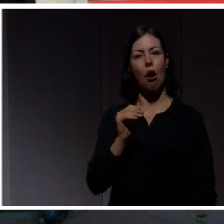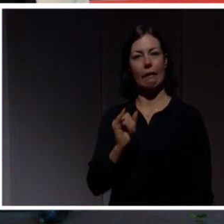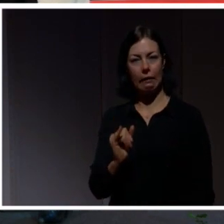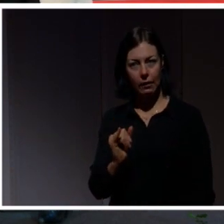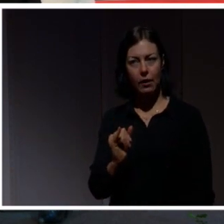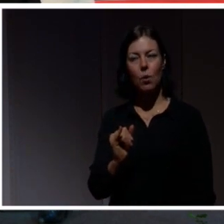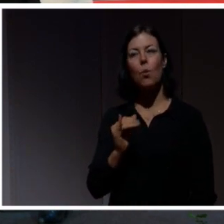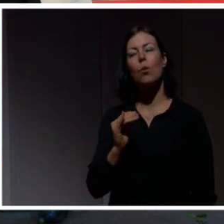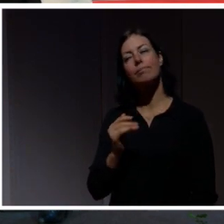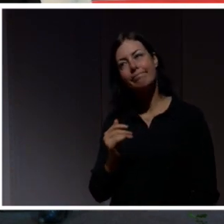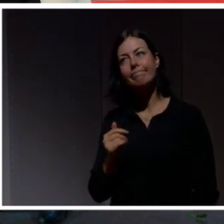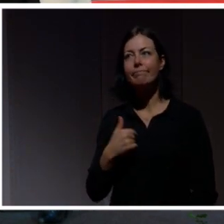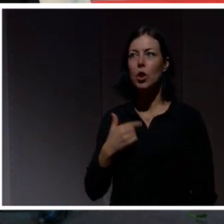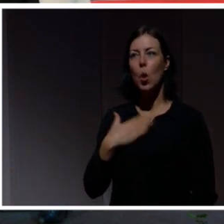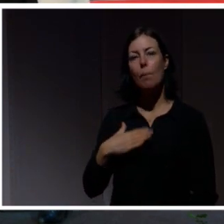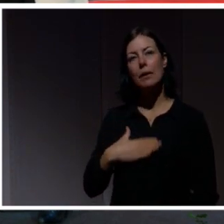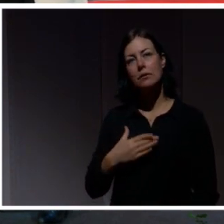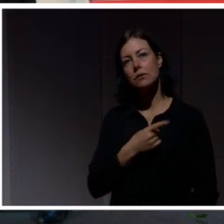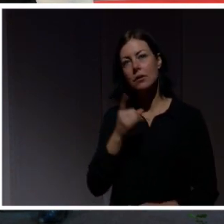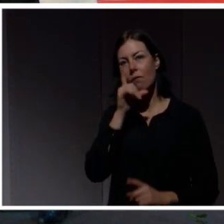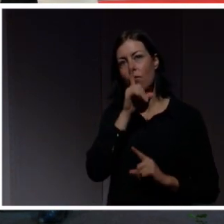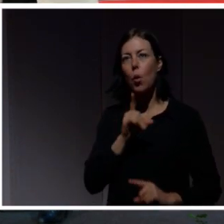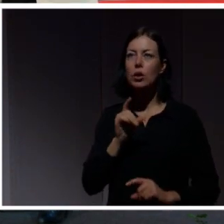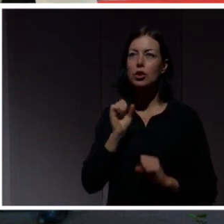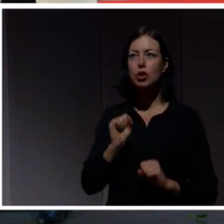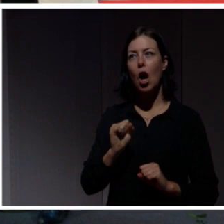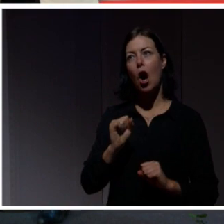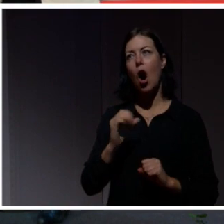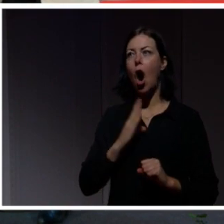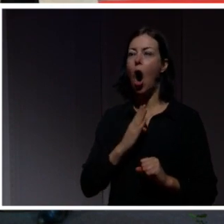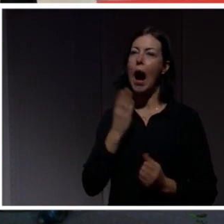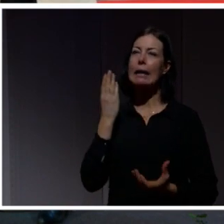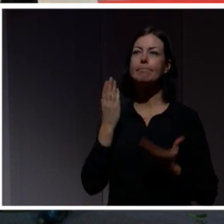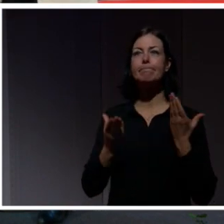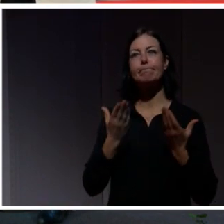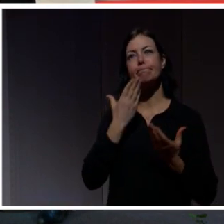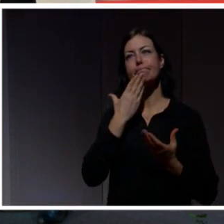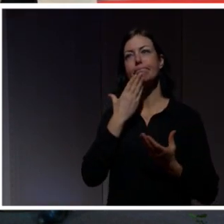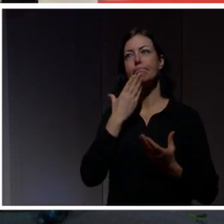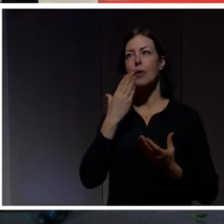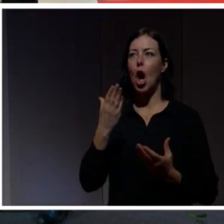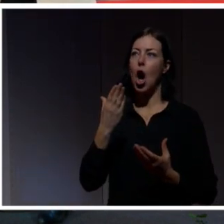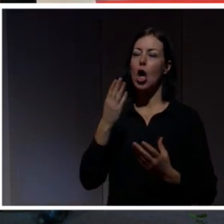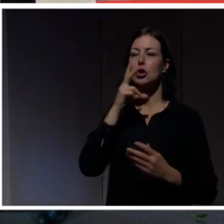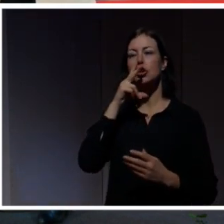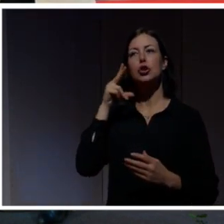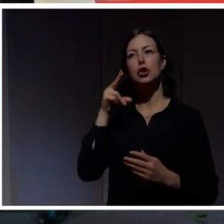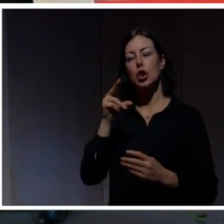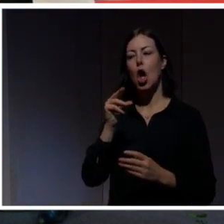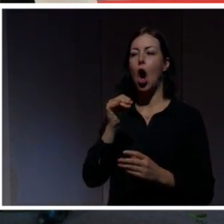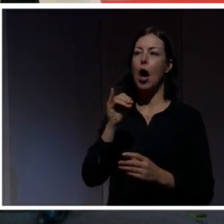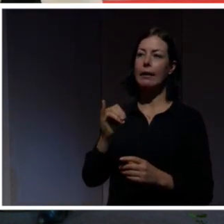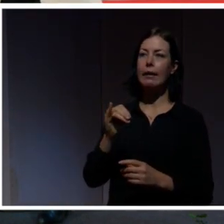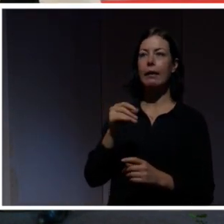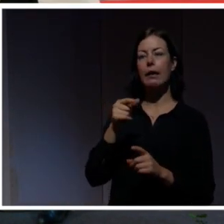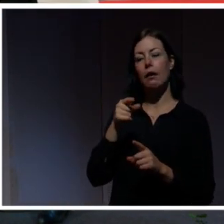hopefully I would like it if people had a relatively sober approach to AI, so being able to look at it and say, well, what is